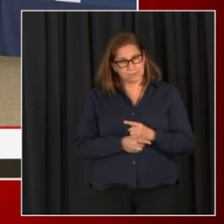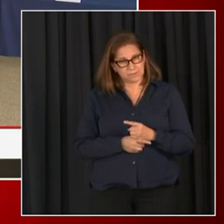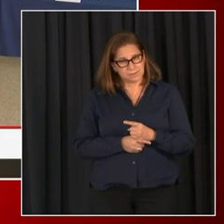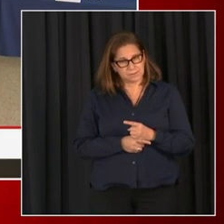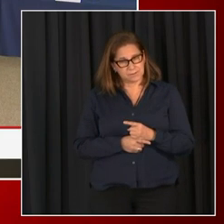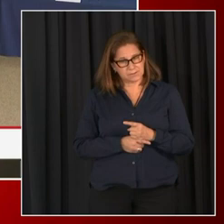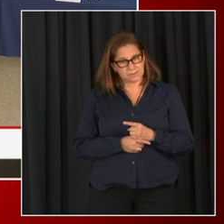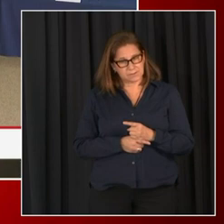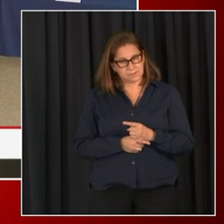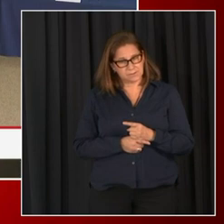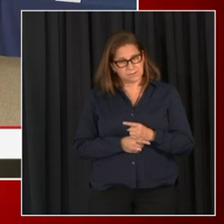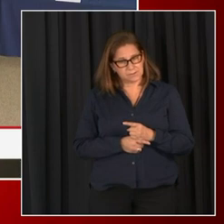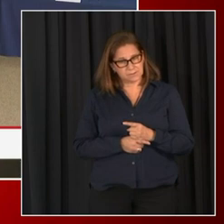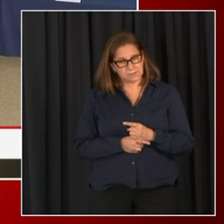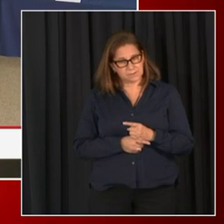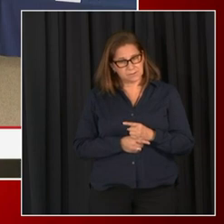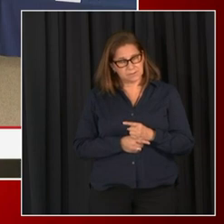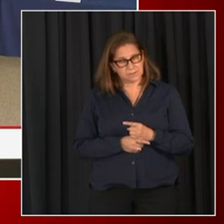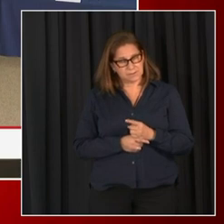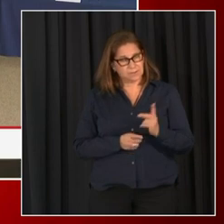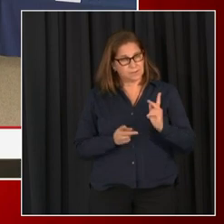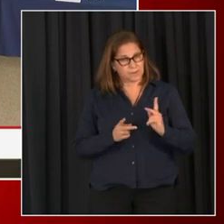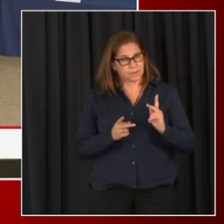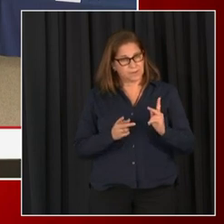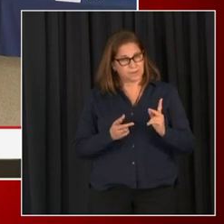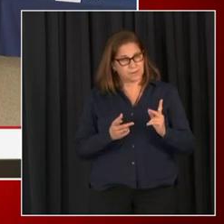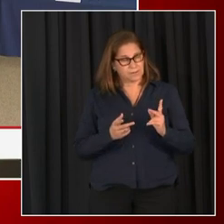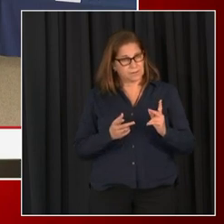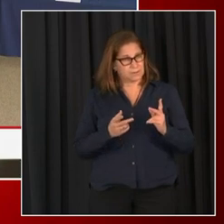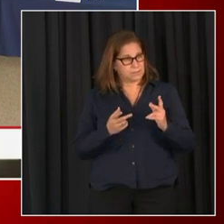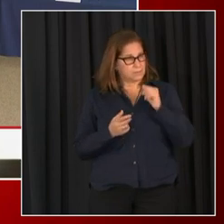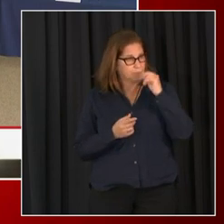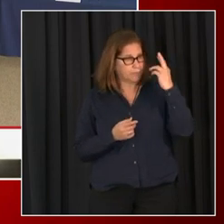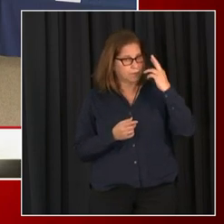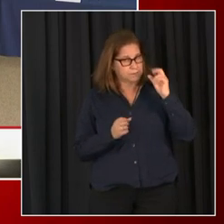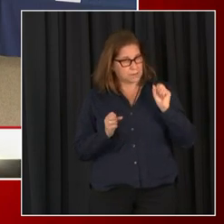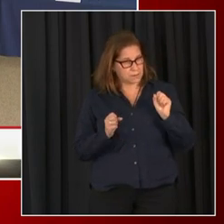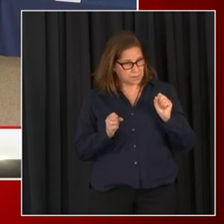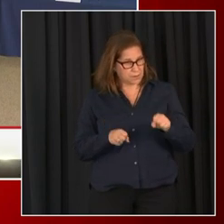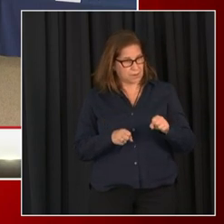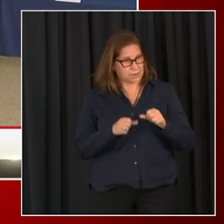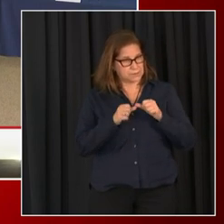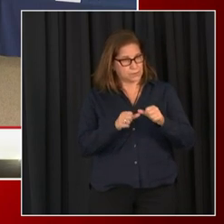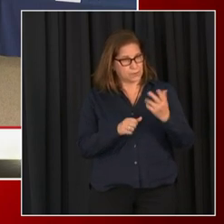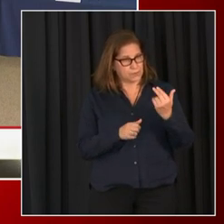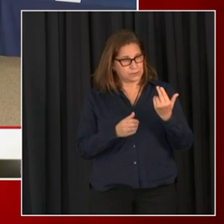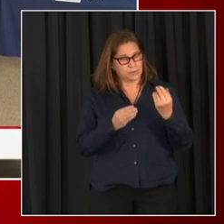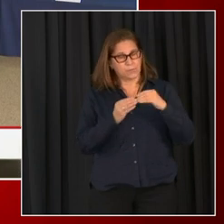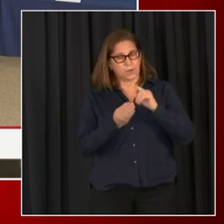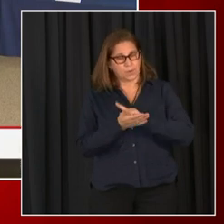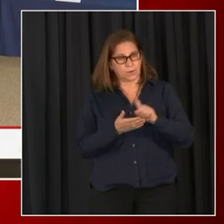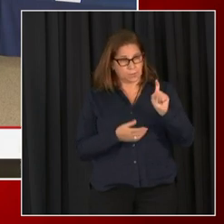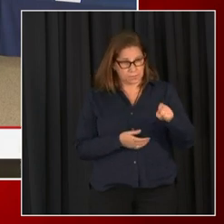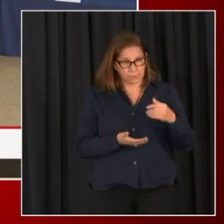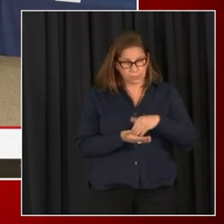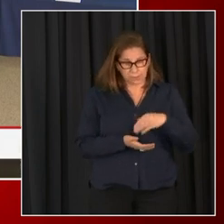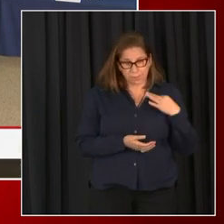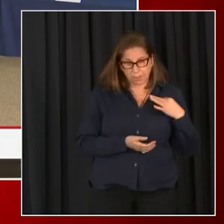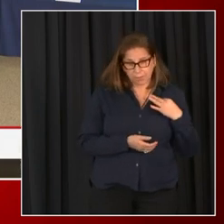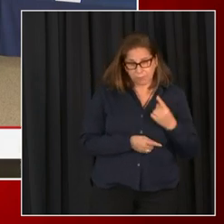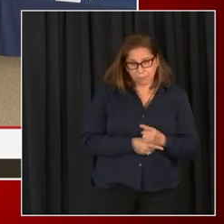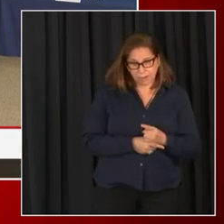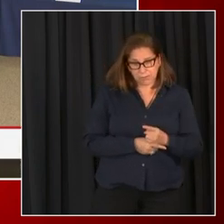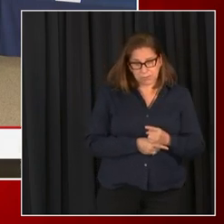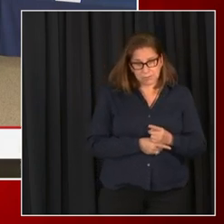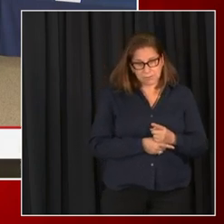they didn't know they had to reapply. I'm wondering if you can, one, tell us how many DC residents fall into